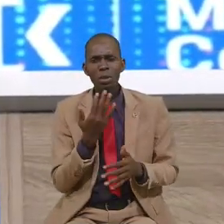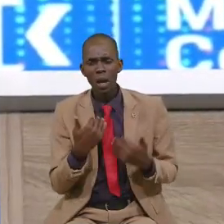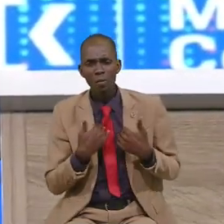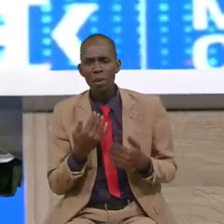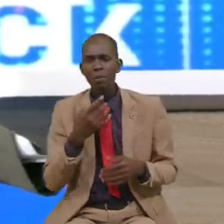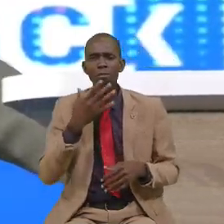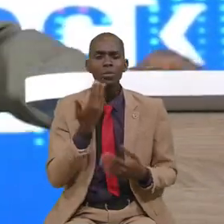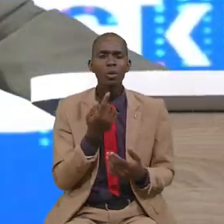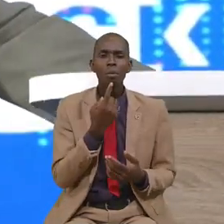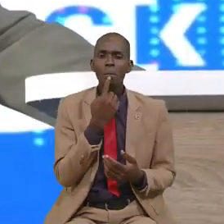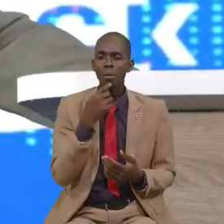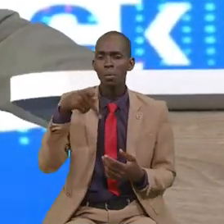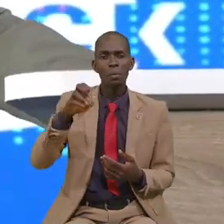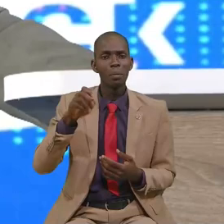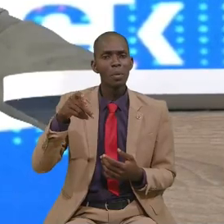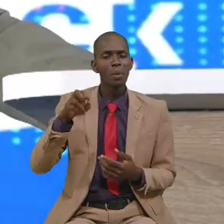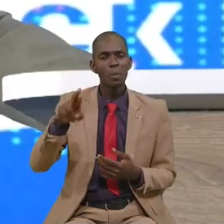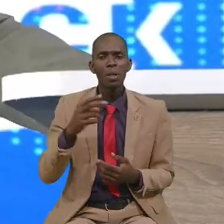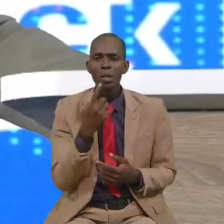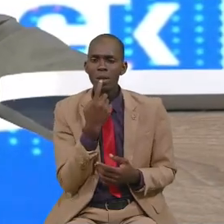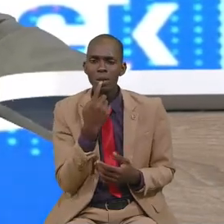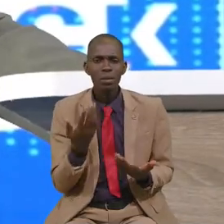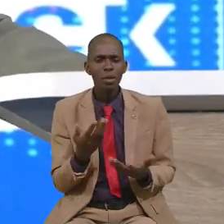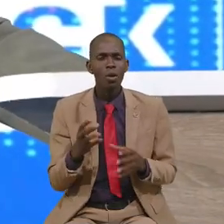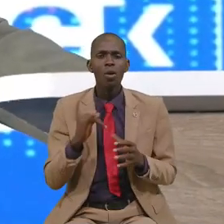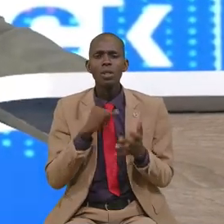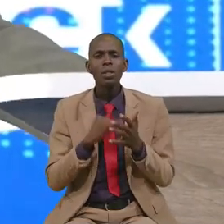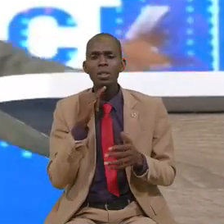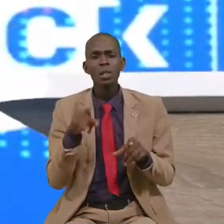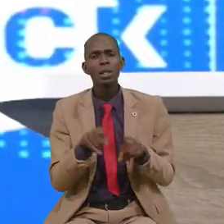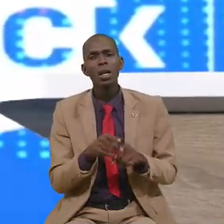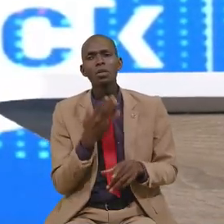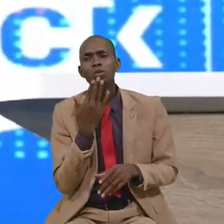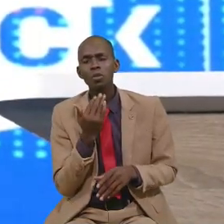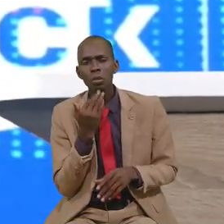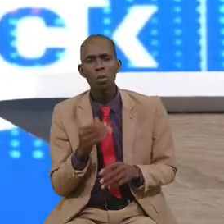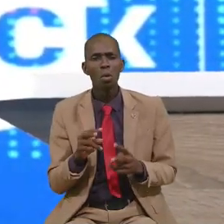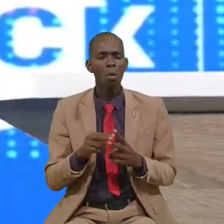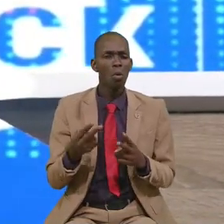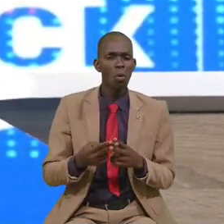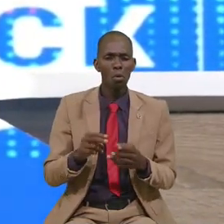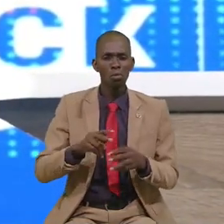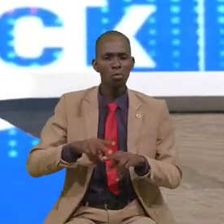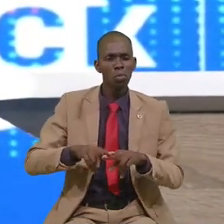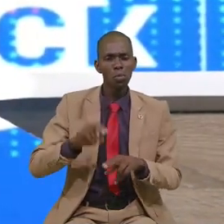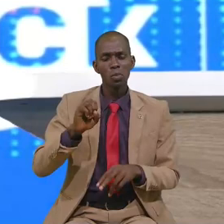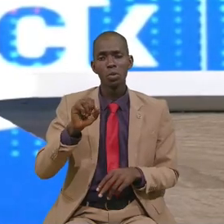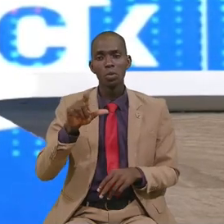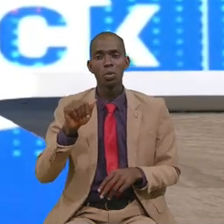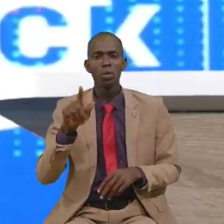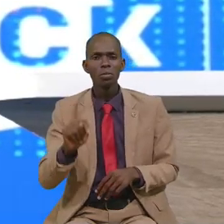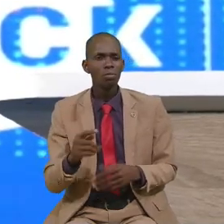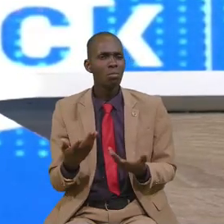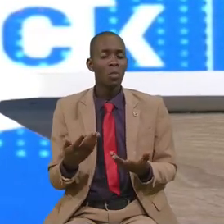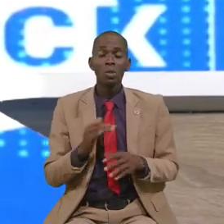taste. Does it taste like sugar, like salt? It doesn't have any taste. We